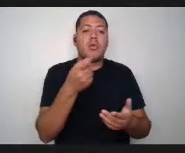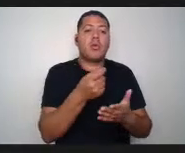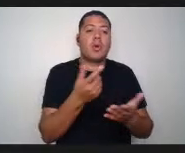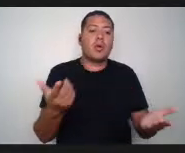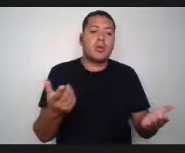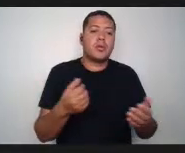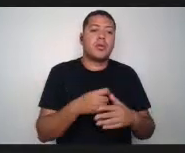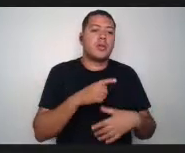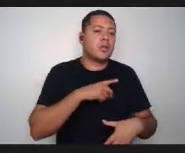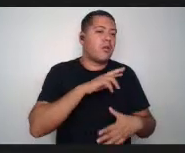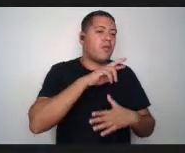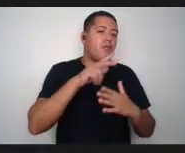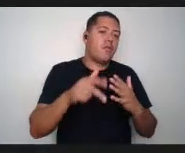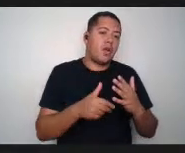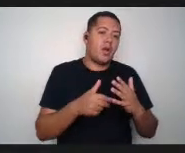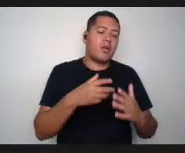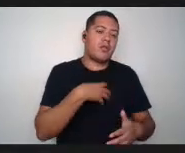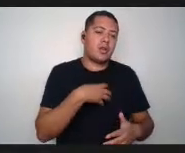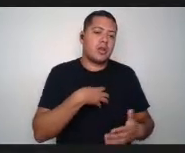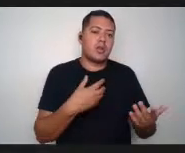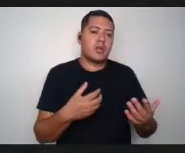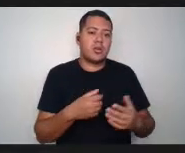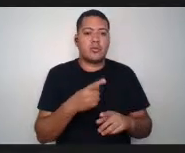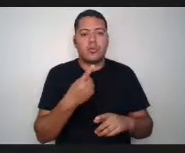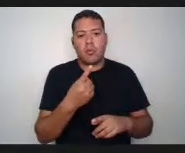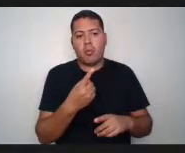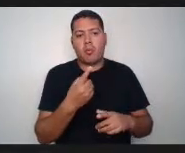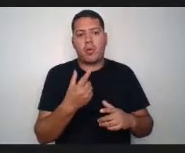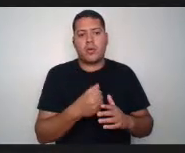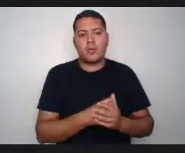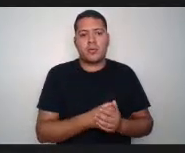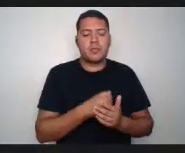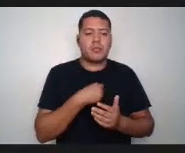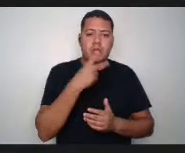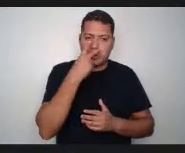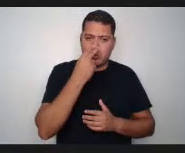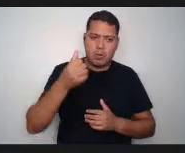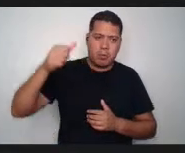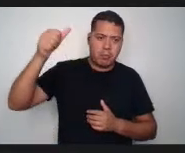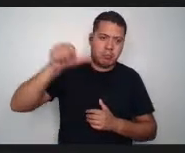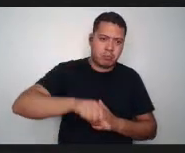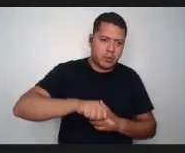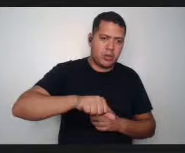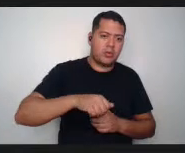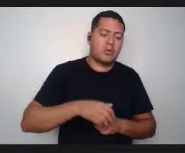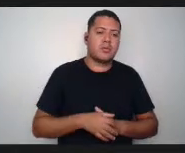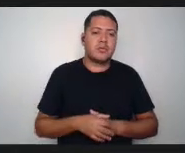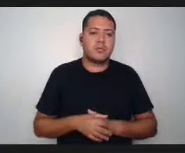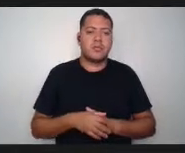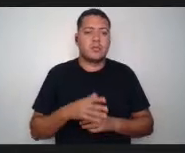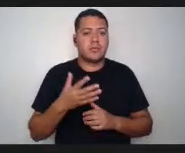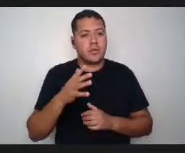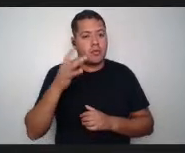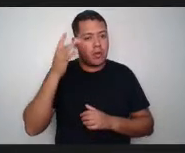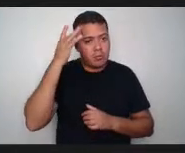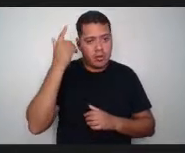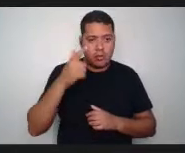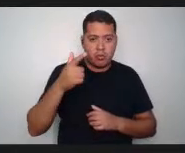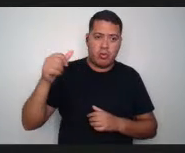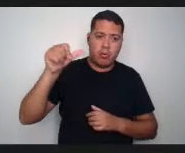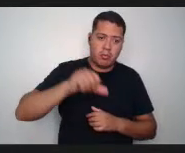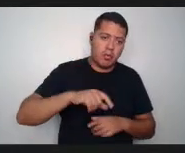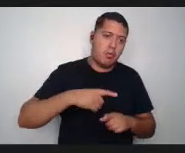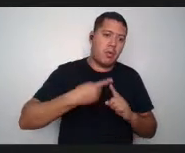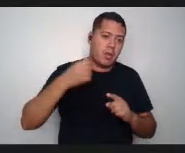well. There are many ways to externalize this, and one of them, and probably the worst one, I hope that